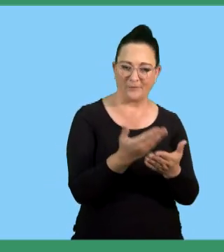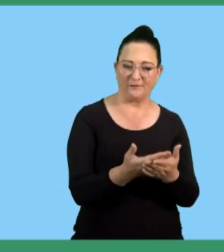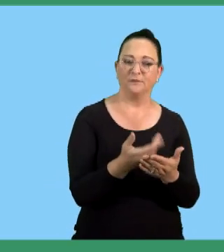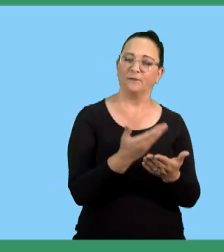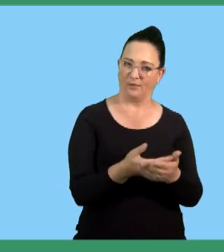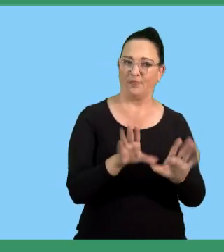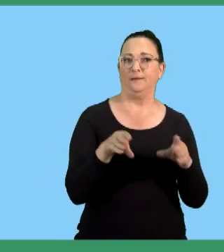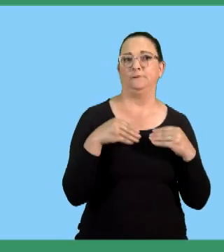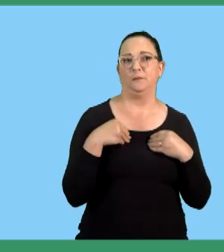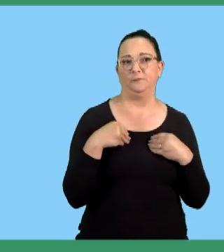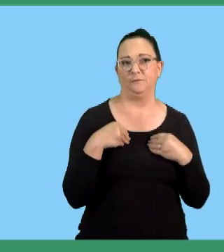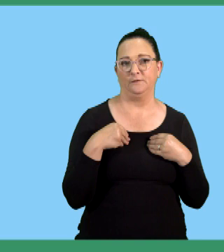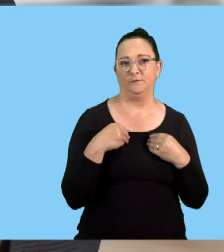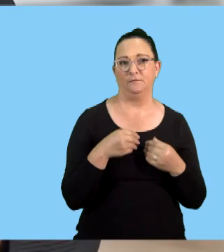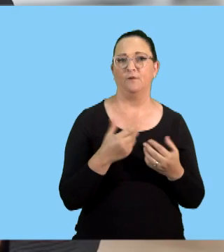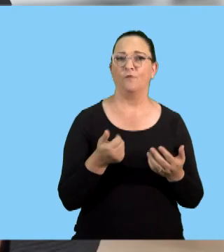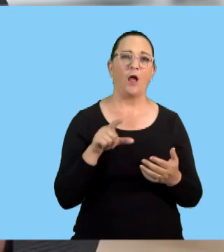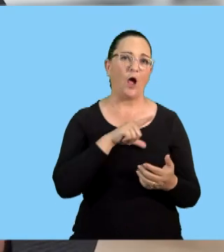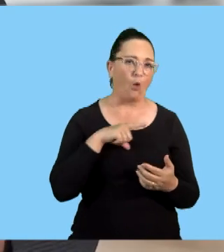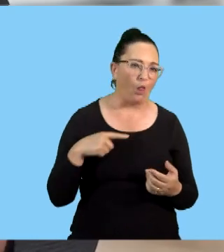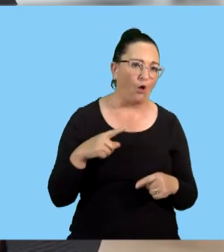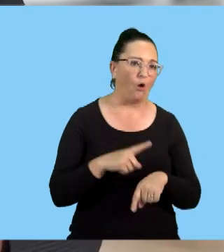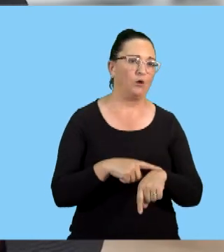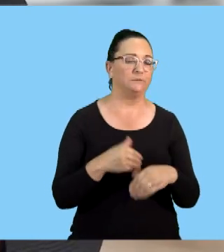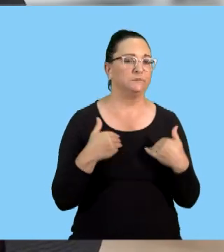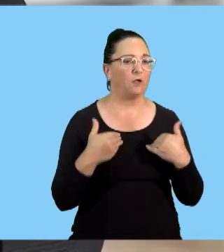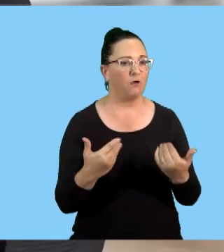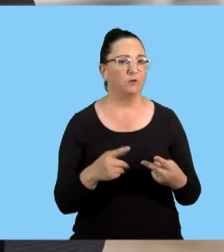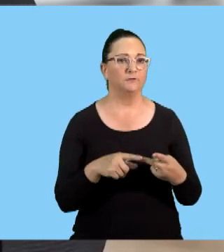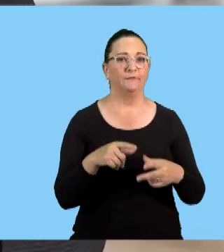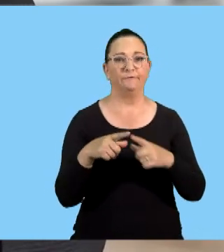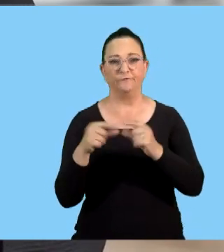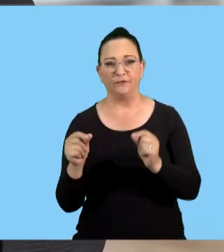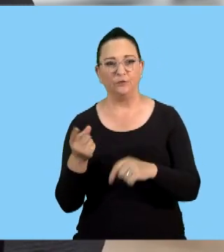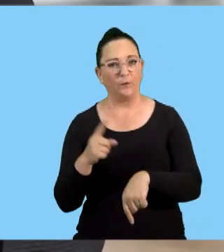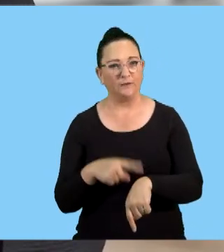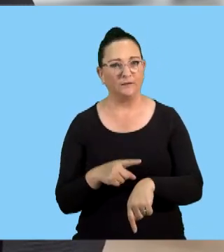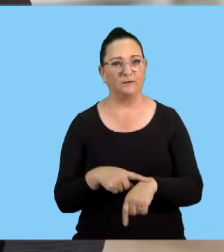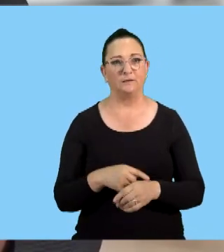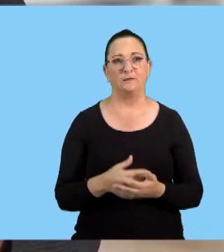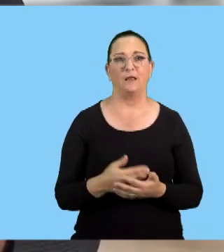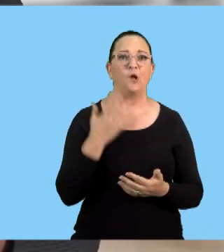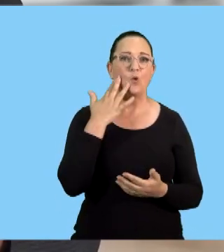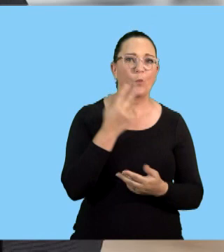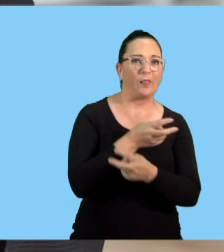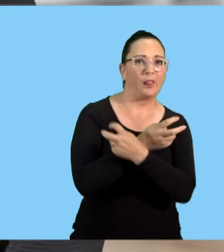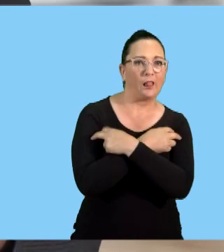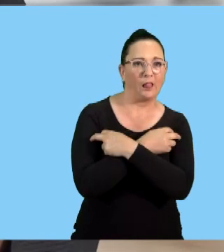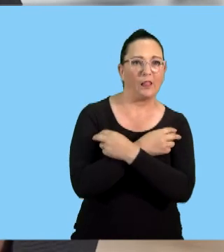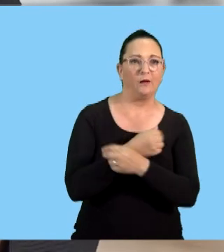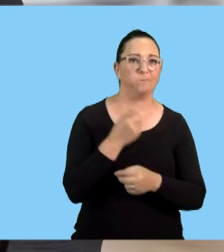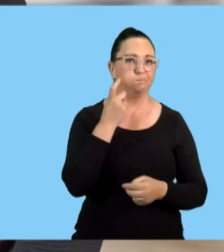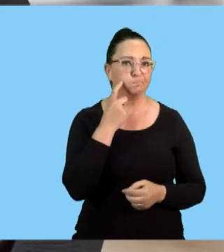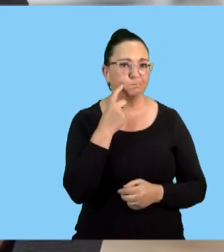if you're going to employ you, we are employing you for how long? What time are you going to start? What time are you going to finish? When is your leave days? Should you